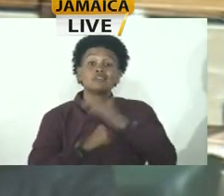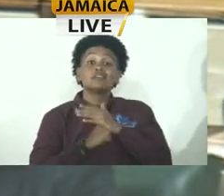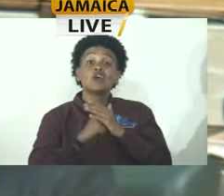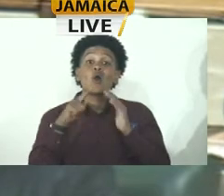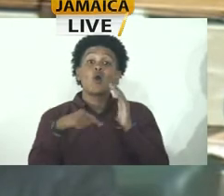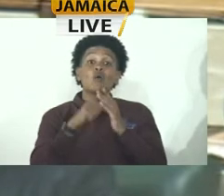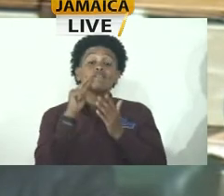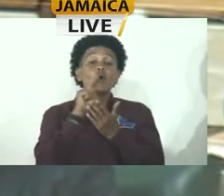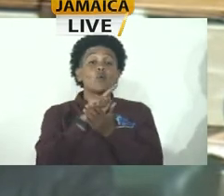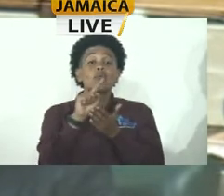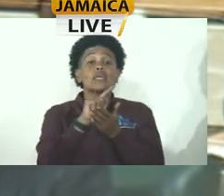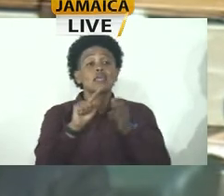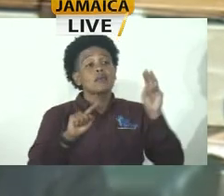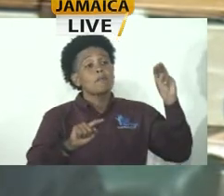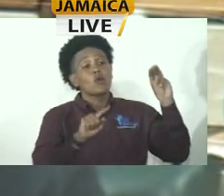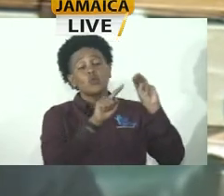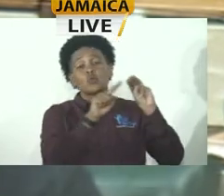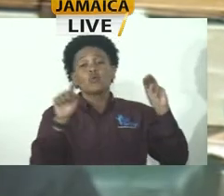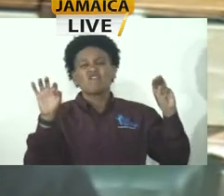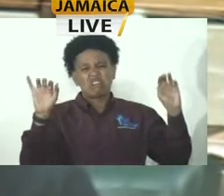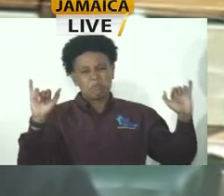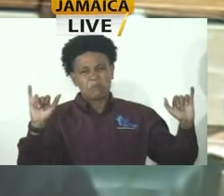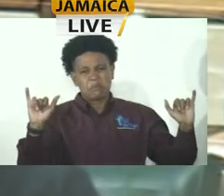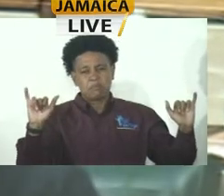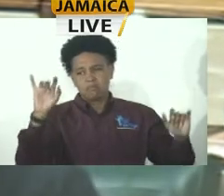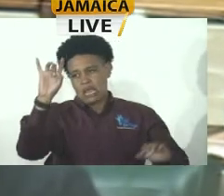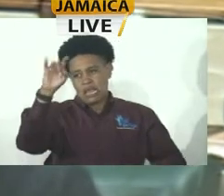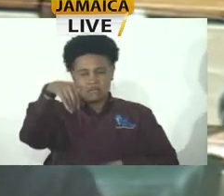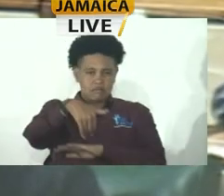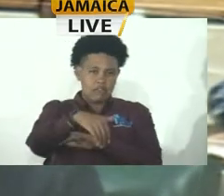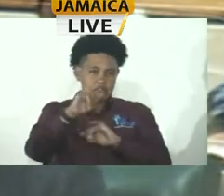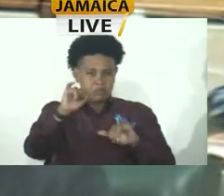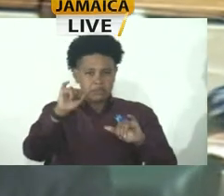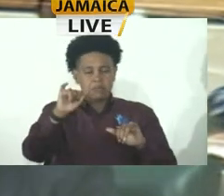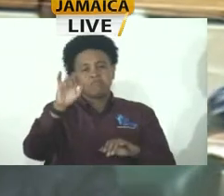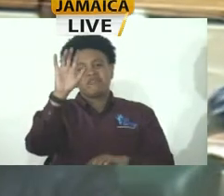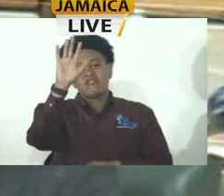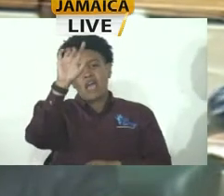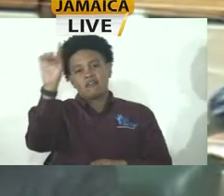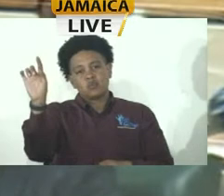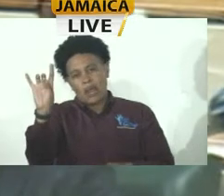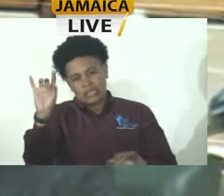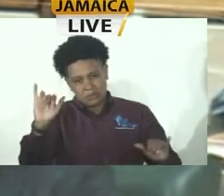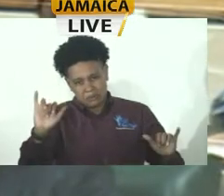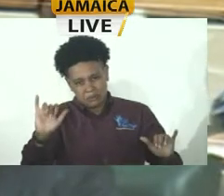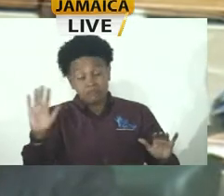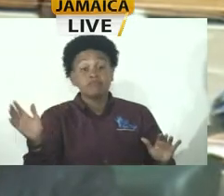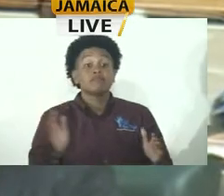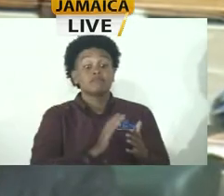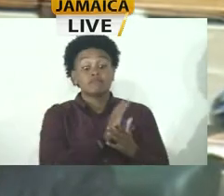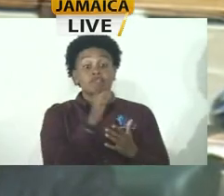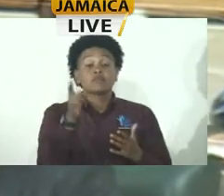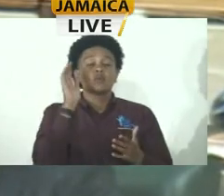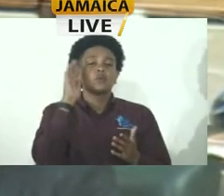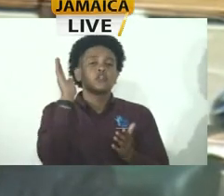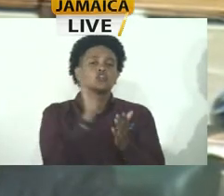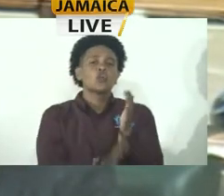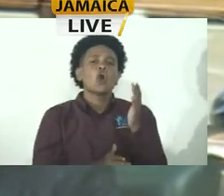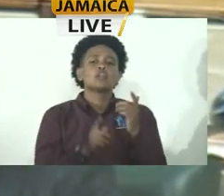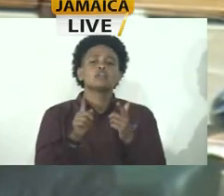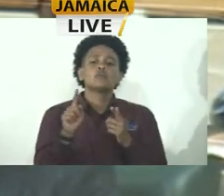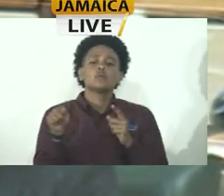weekdays monday to friday will remain at 8pm to 5 a.m and they will end of